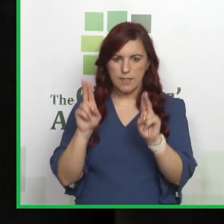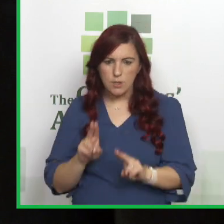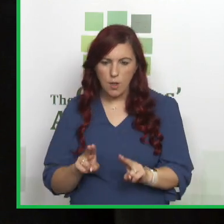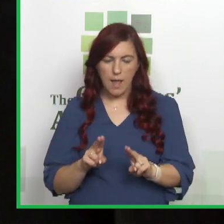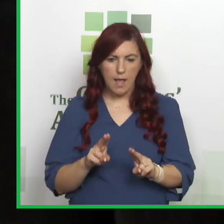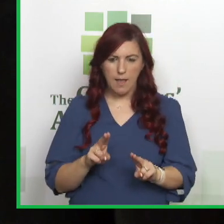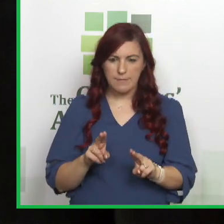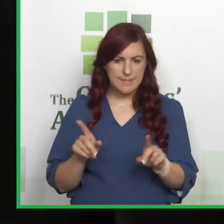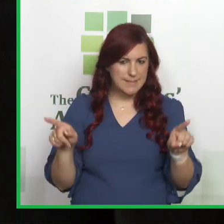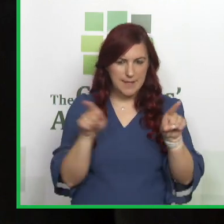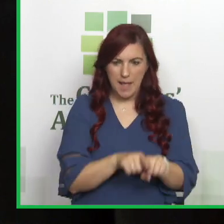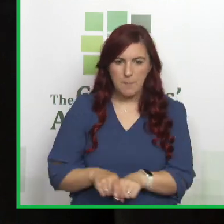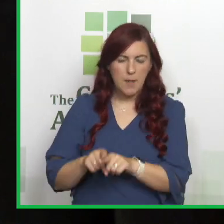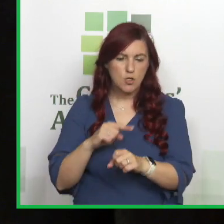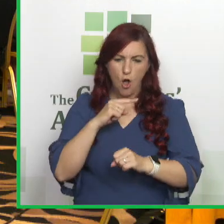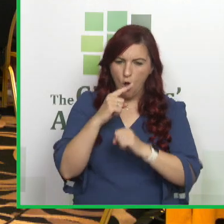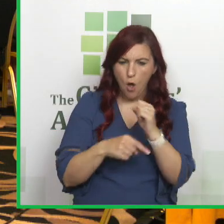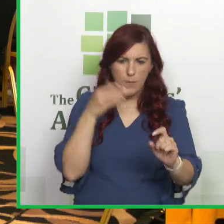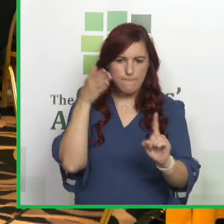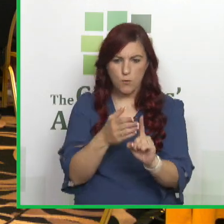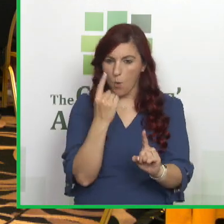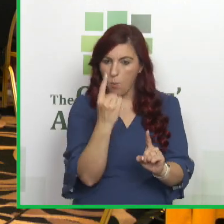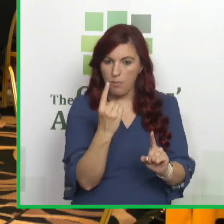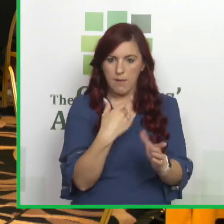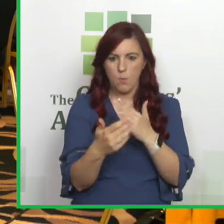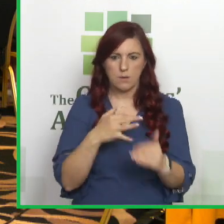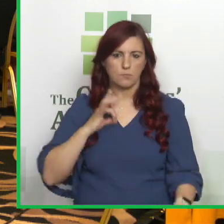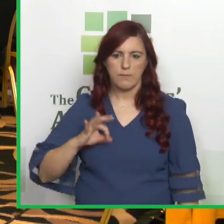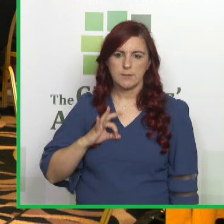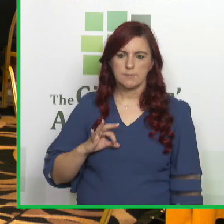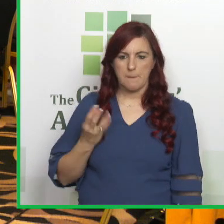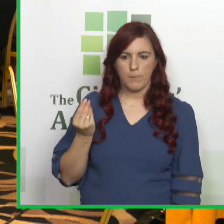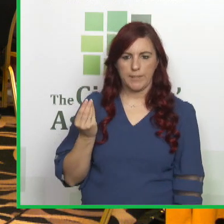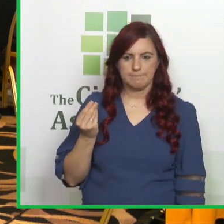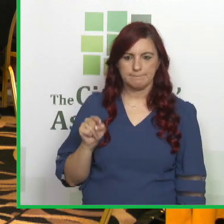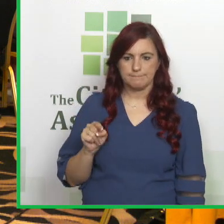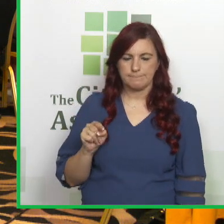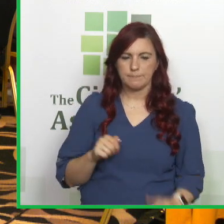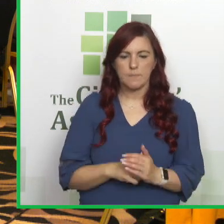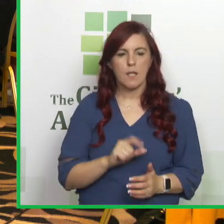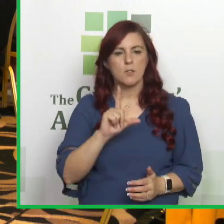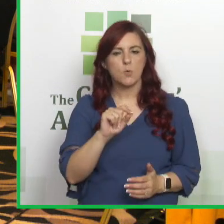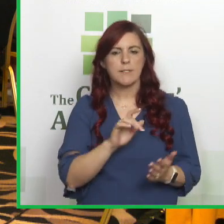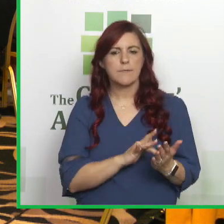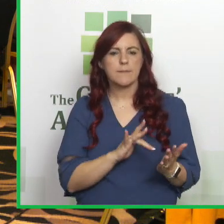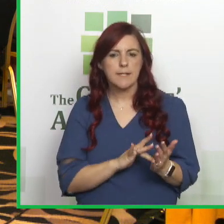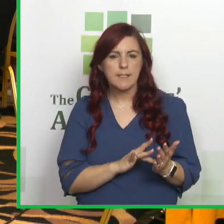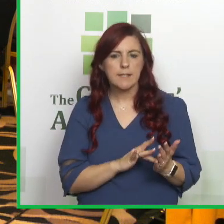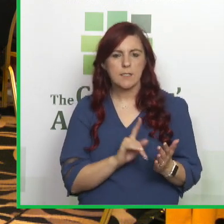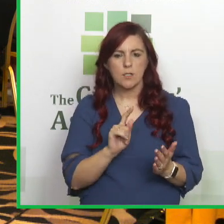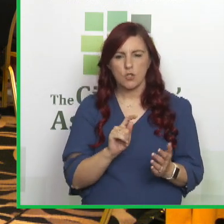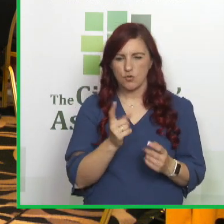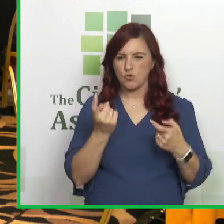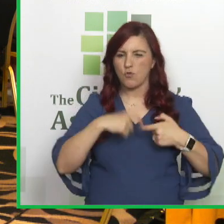it's always profit-oriented. It's all about the money. In 2015, Transcrime, the joint